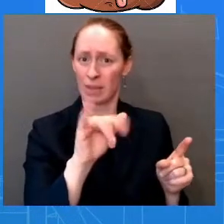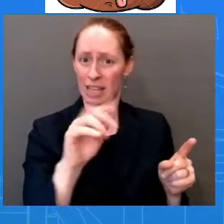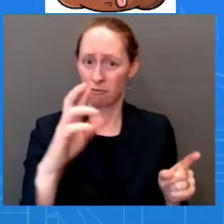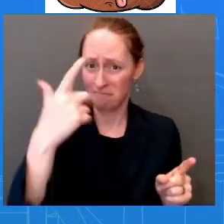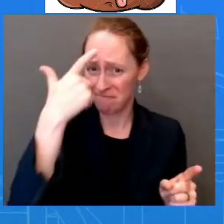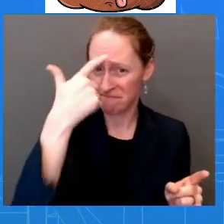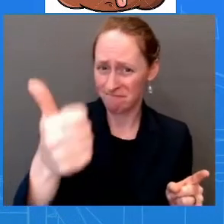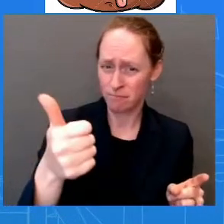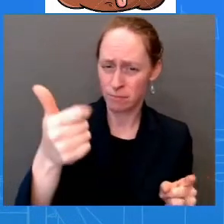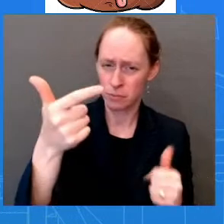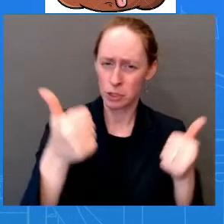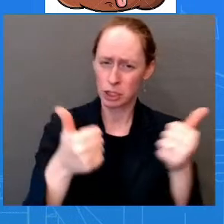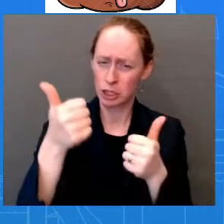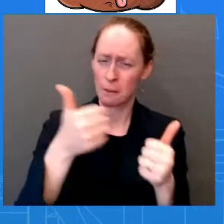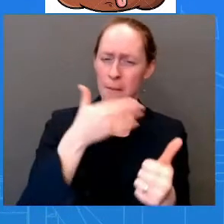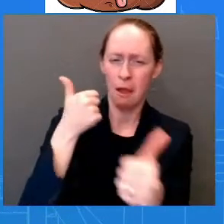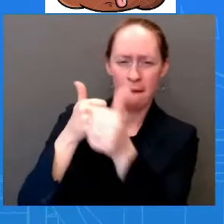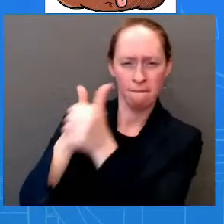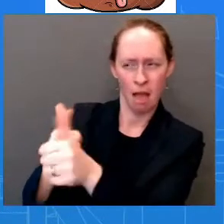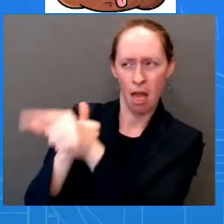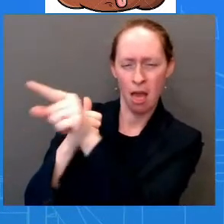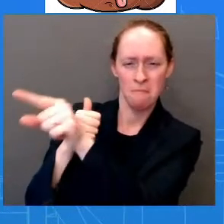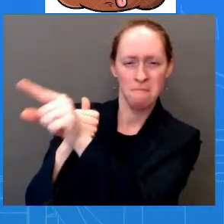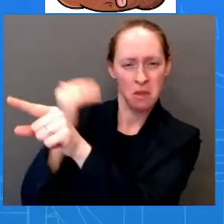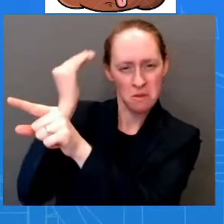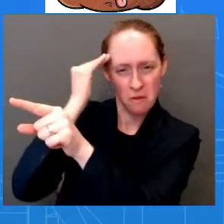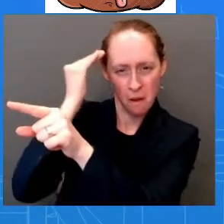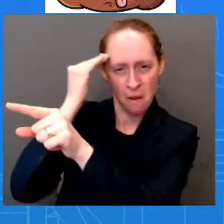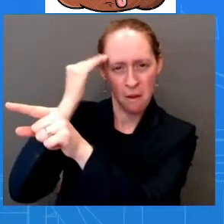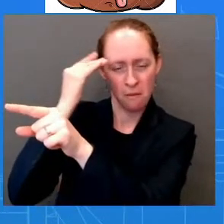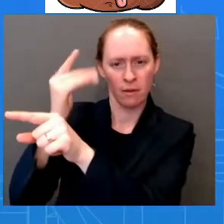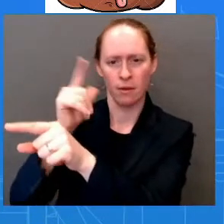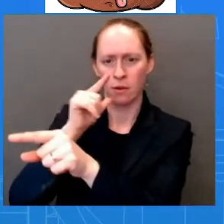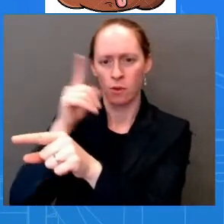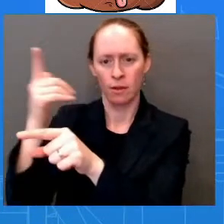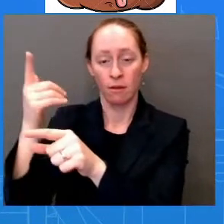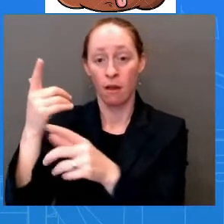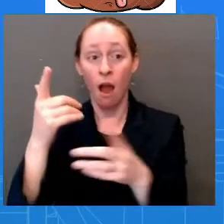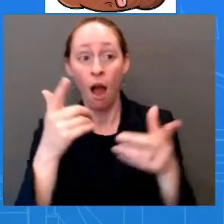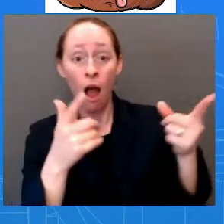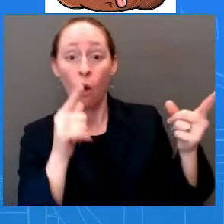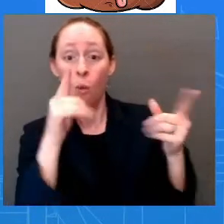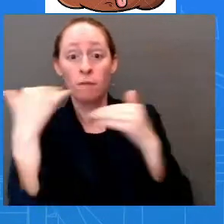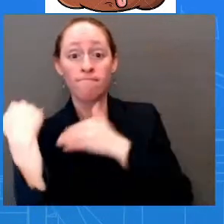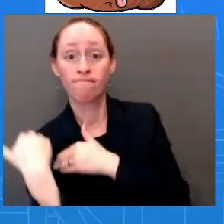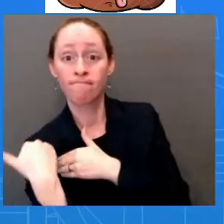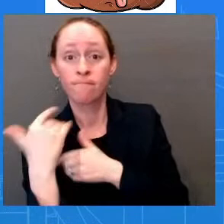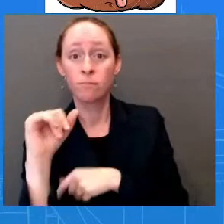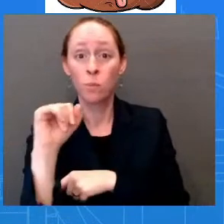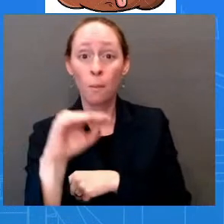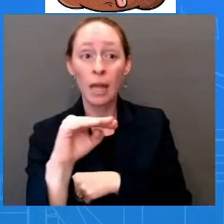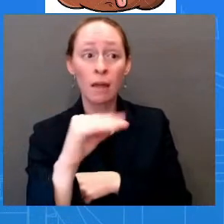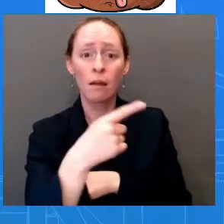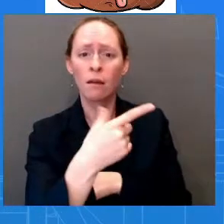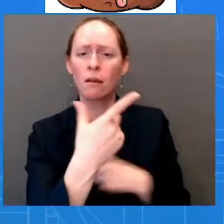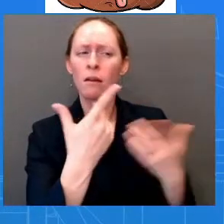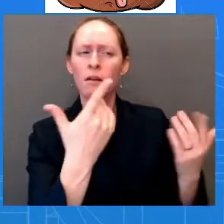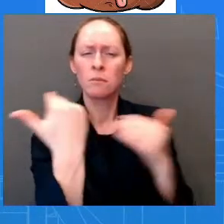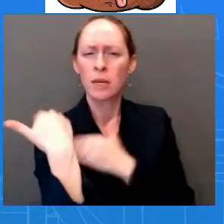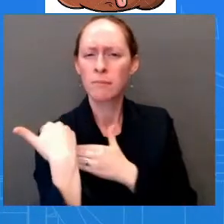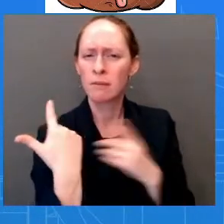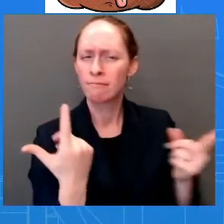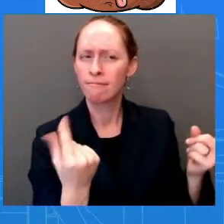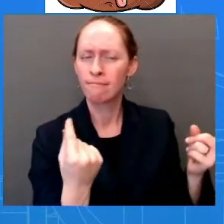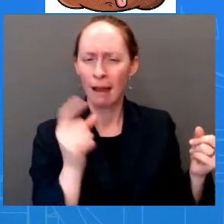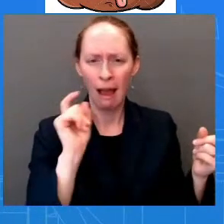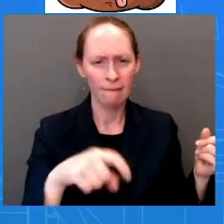run platforms, what I would say is you should be thinking about what your personal responsibility is. And do you want to be a source of misinformation and disinformation? That's up